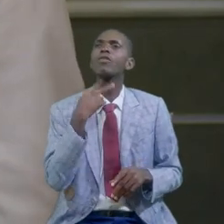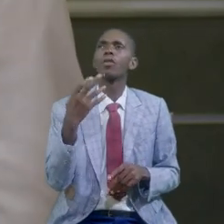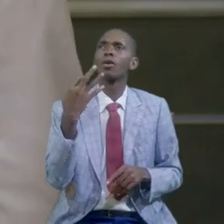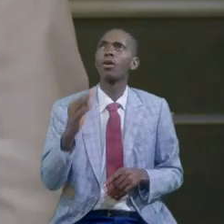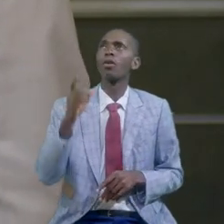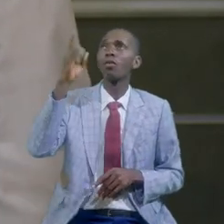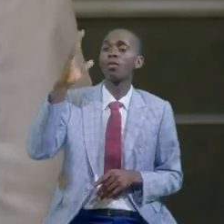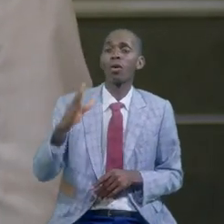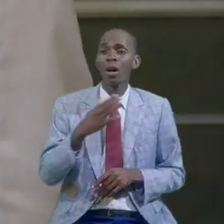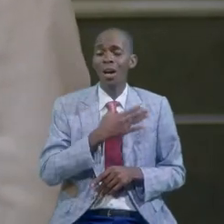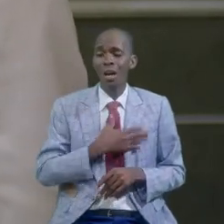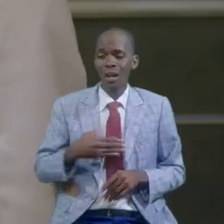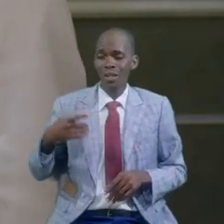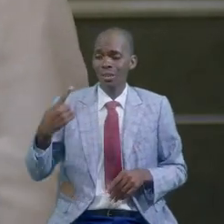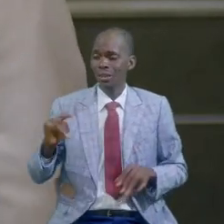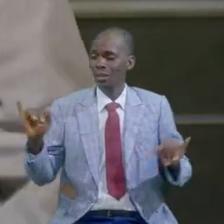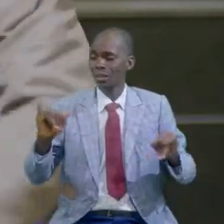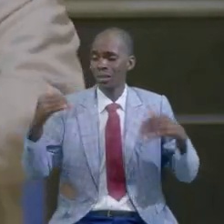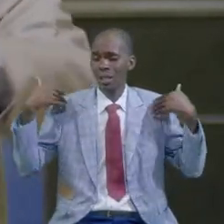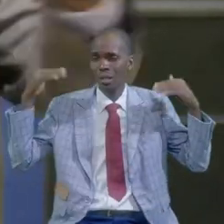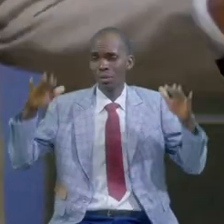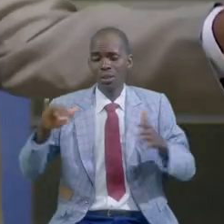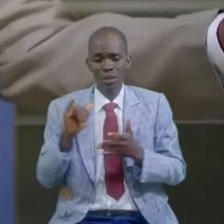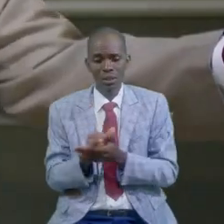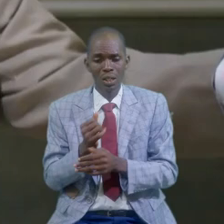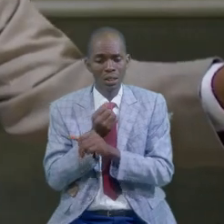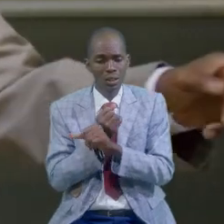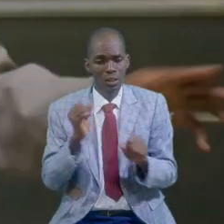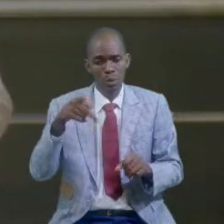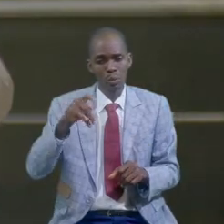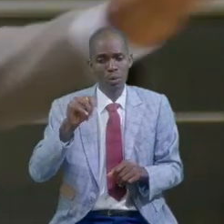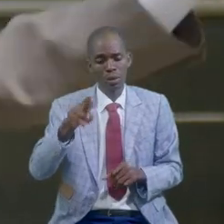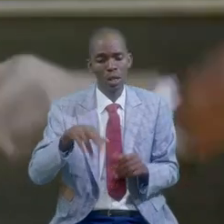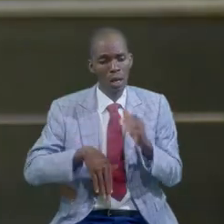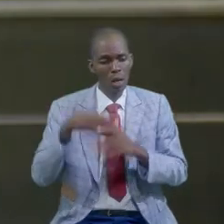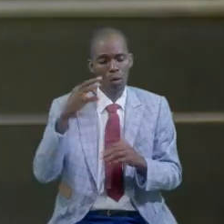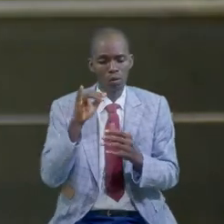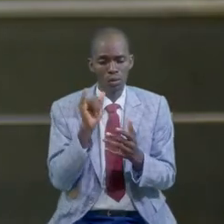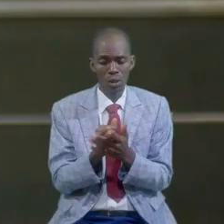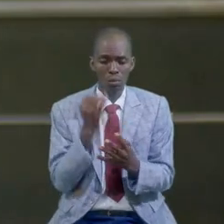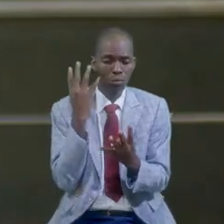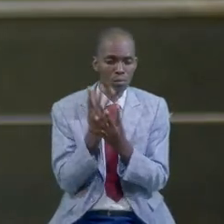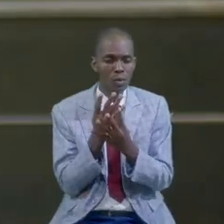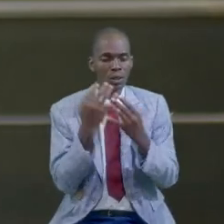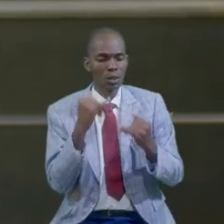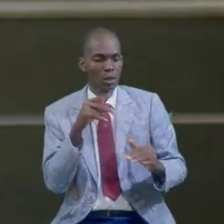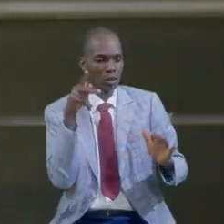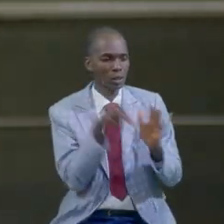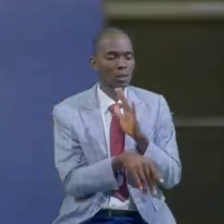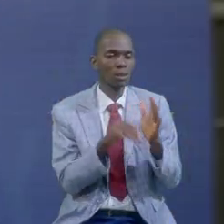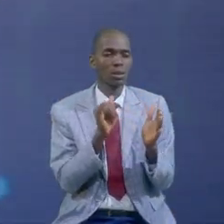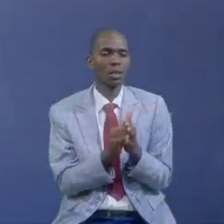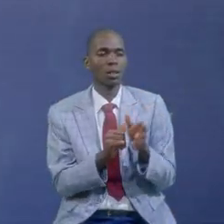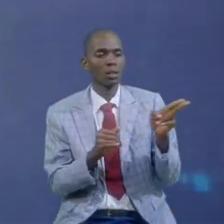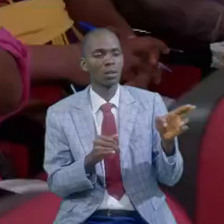Peter out of that death trap, smote him, he died. They